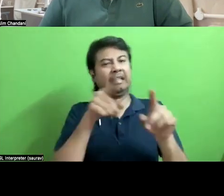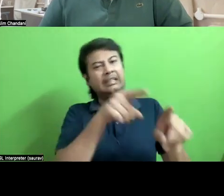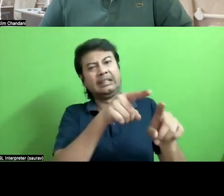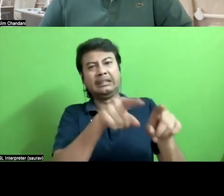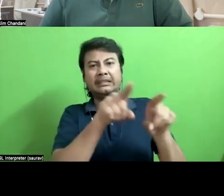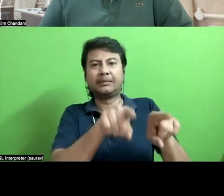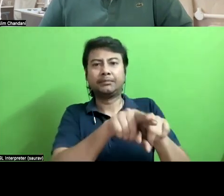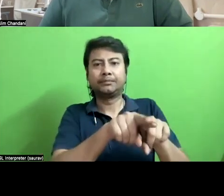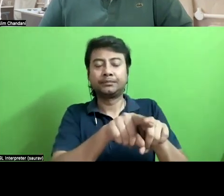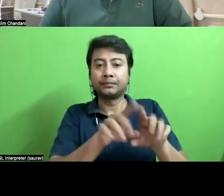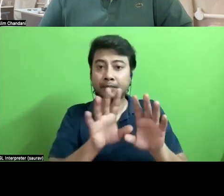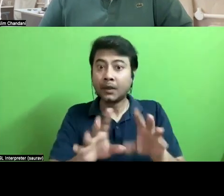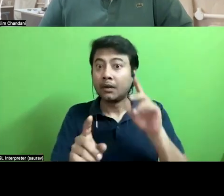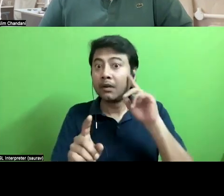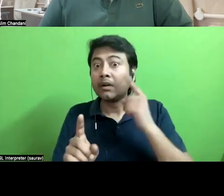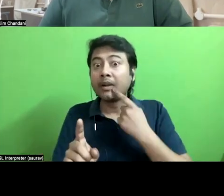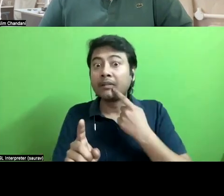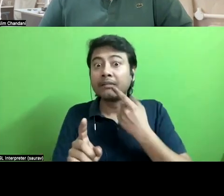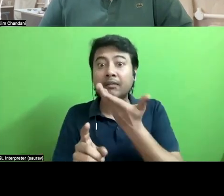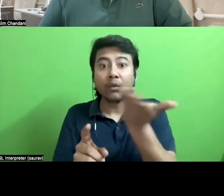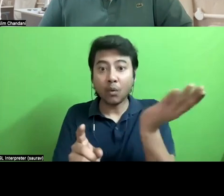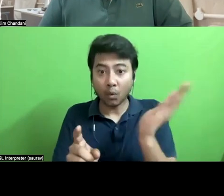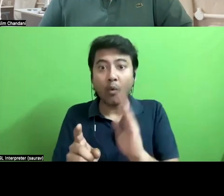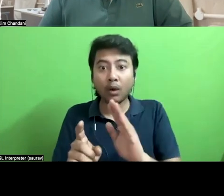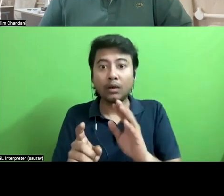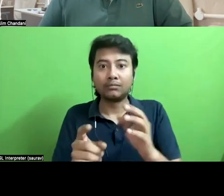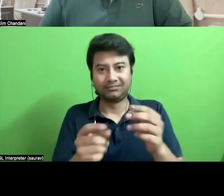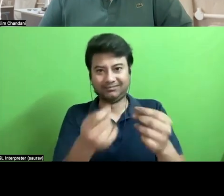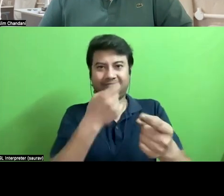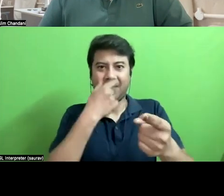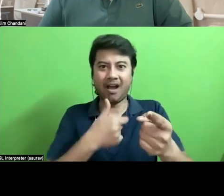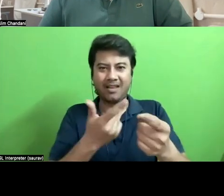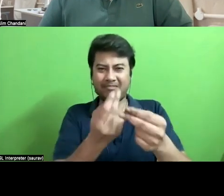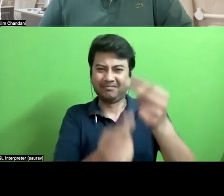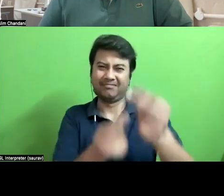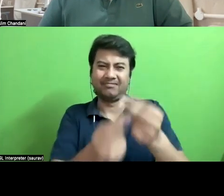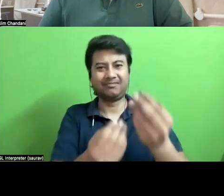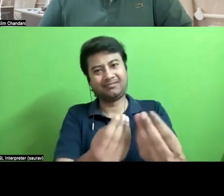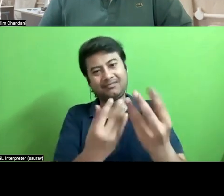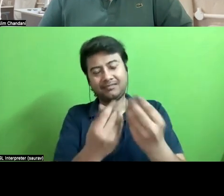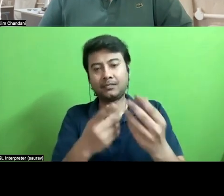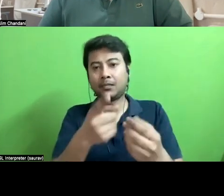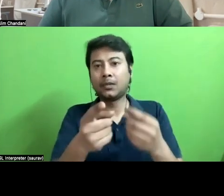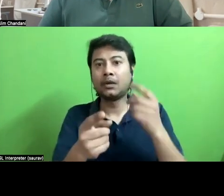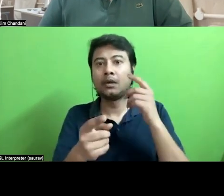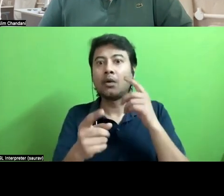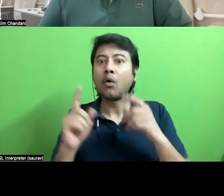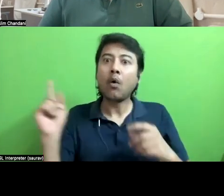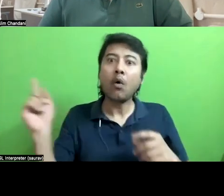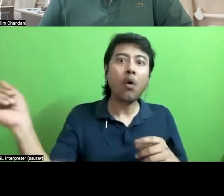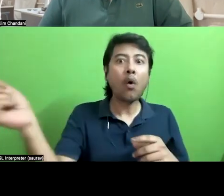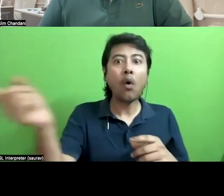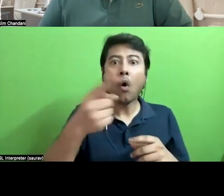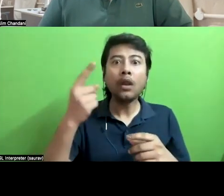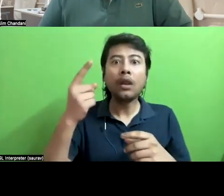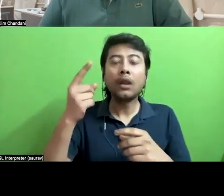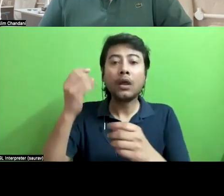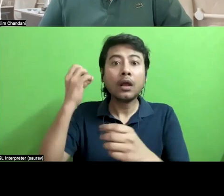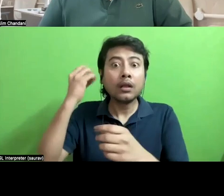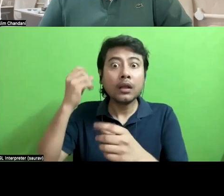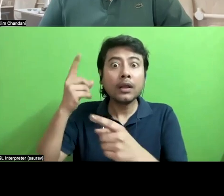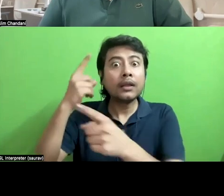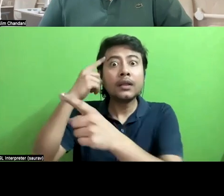what you have told me that everybody, and this I've noticed, right? Speaking is the only language. It's as if sign is not even a real